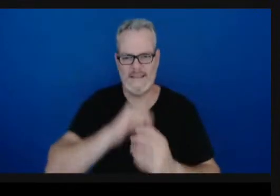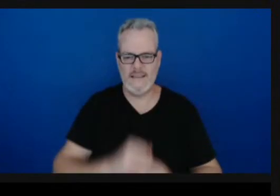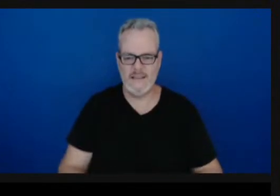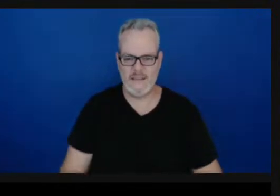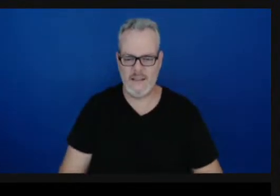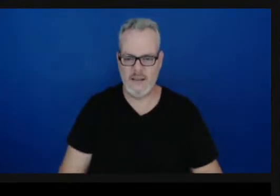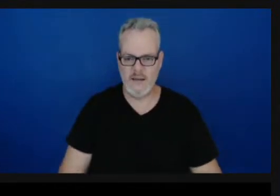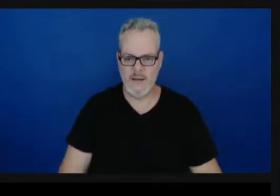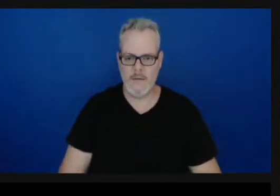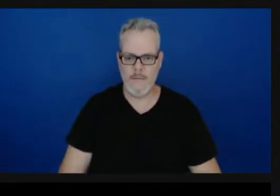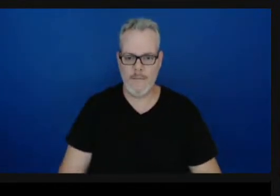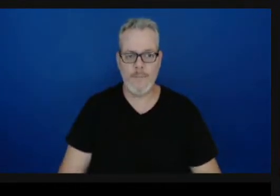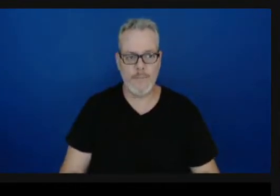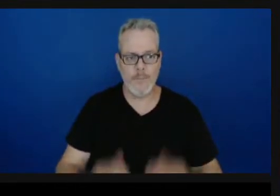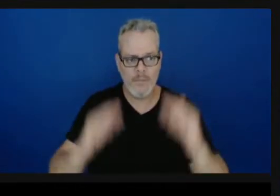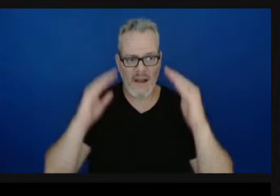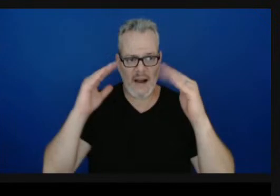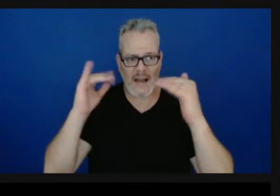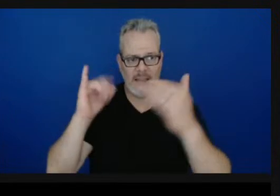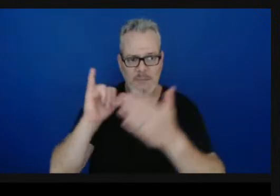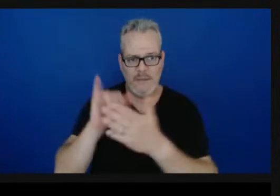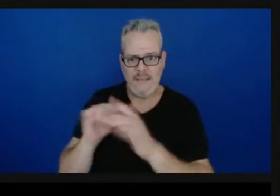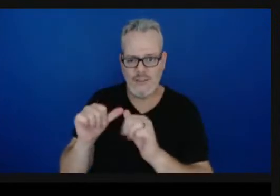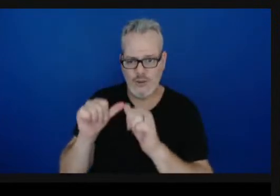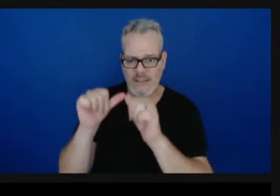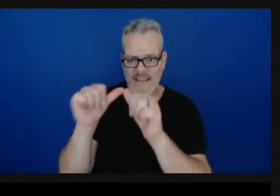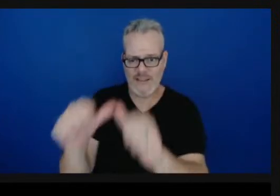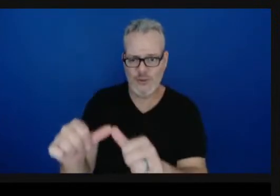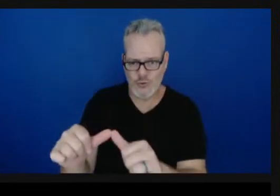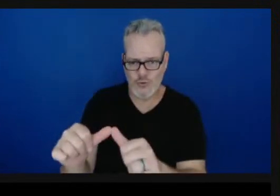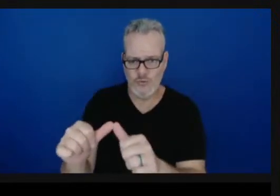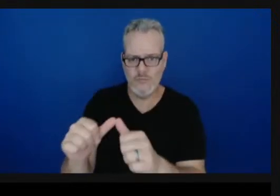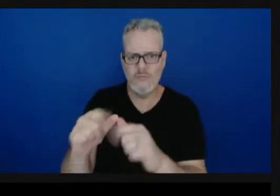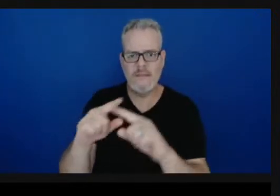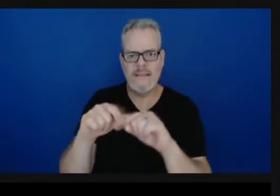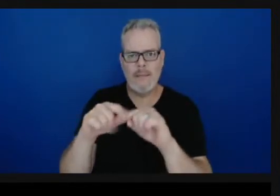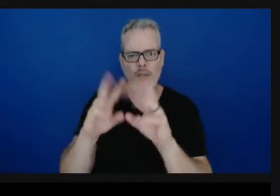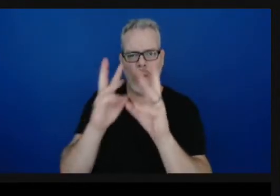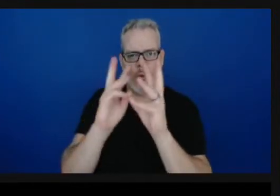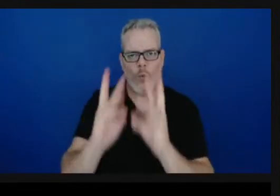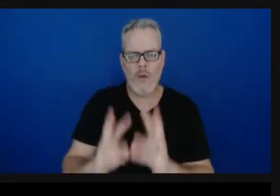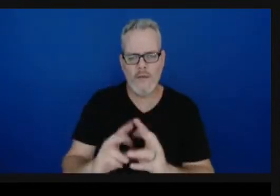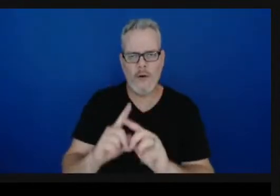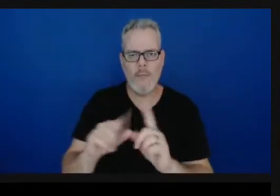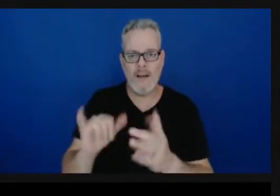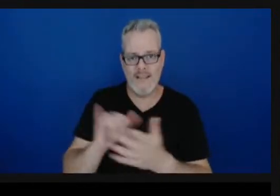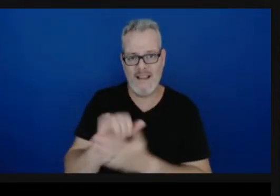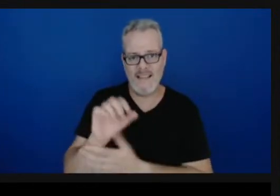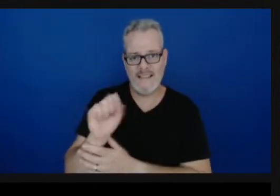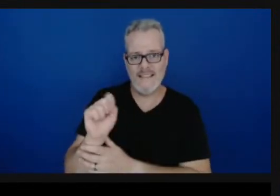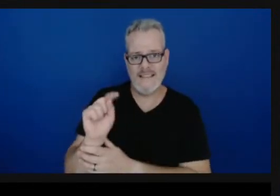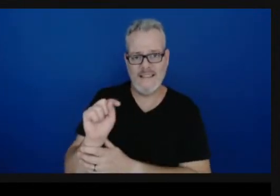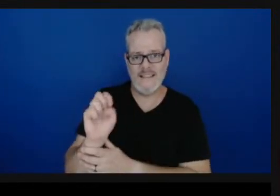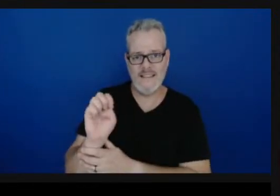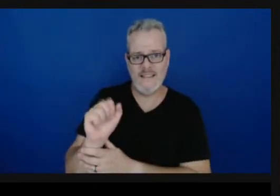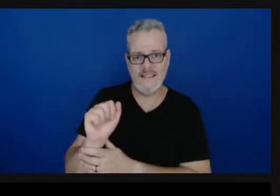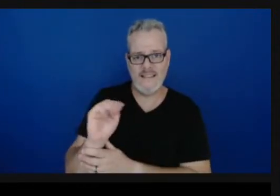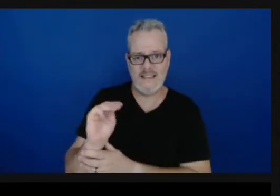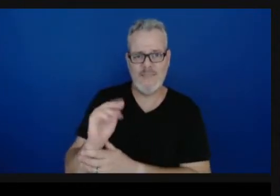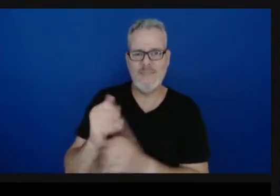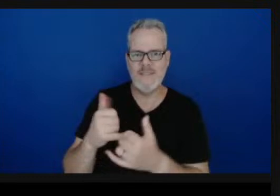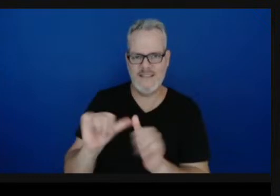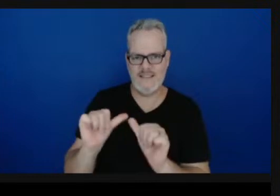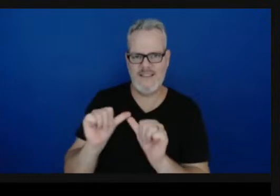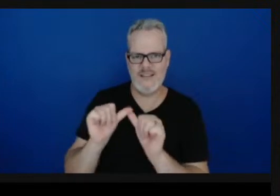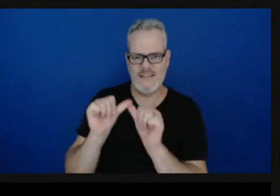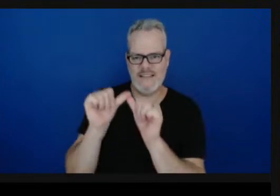I expect that to continue too. They're very weather dependent, those, but the steam, yeah, just from down